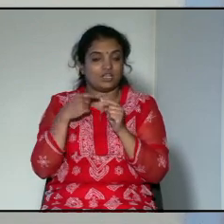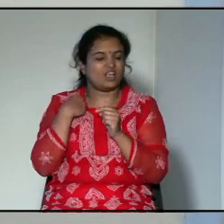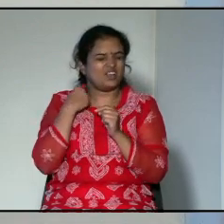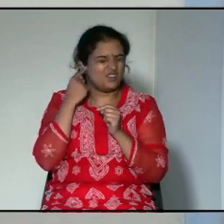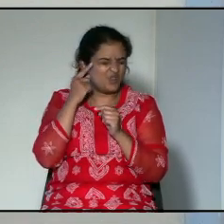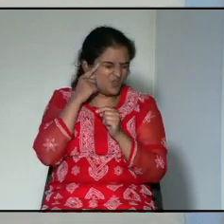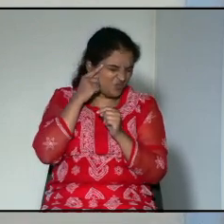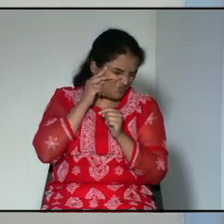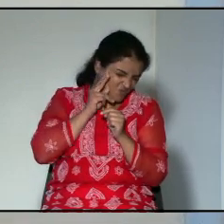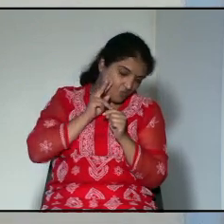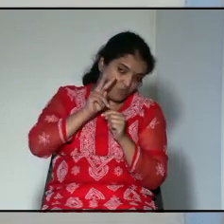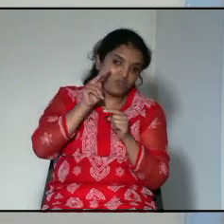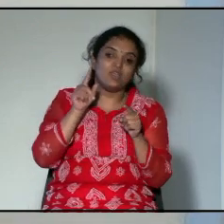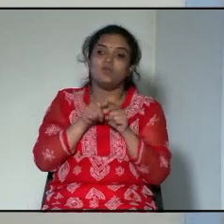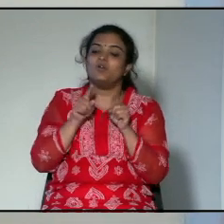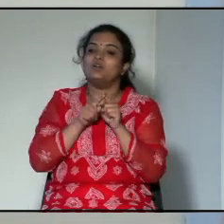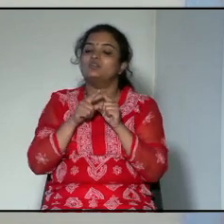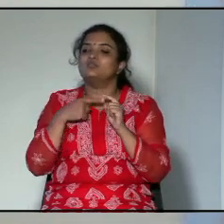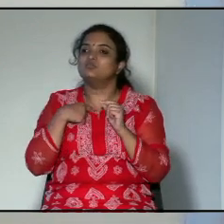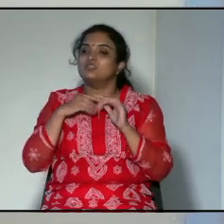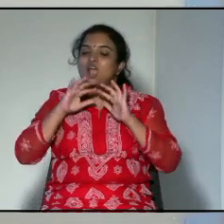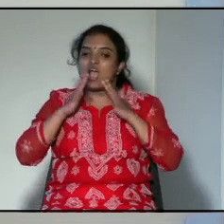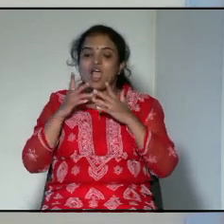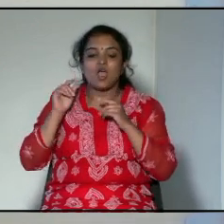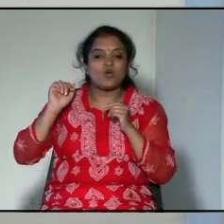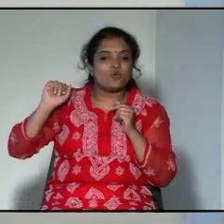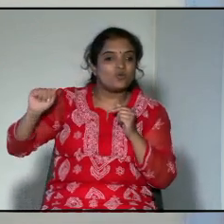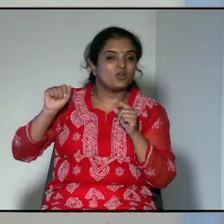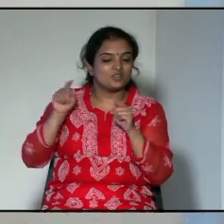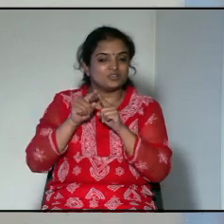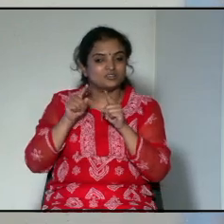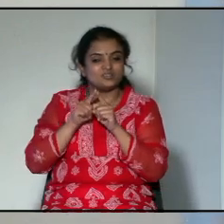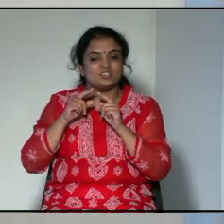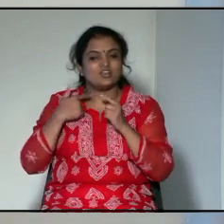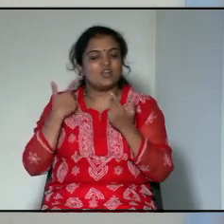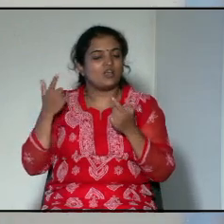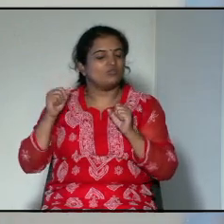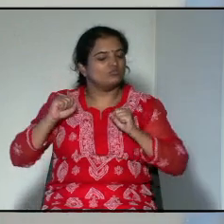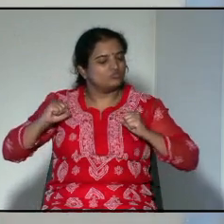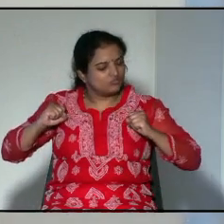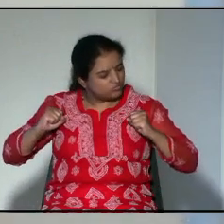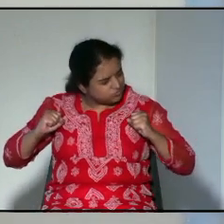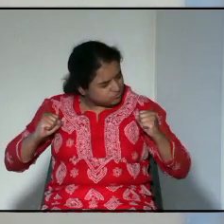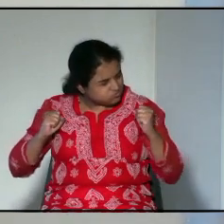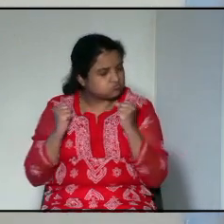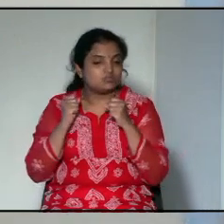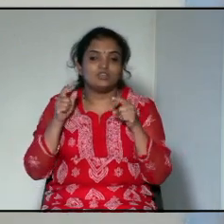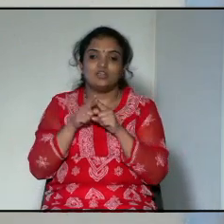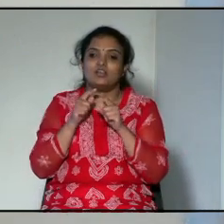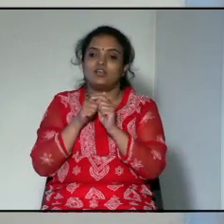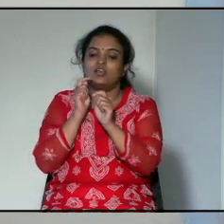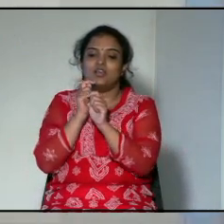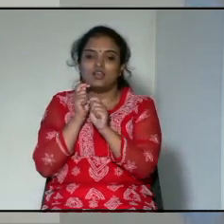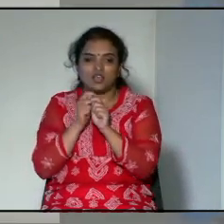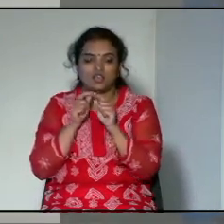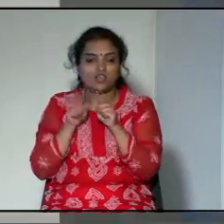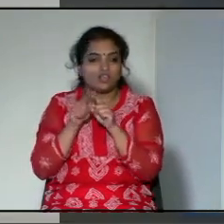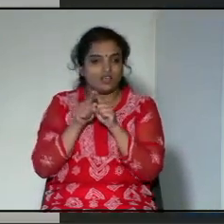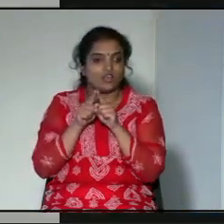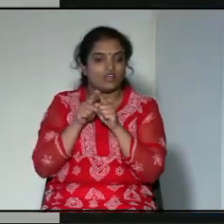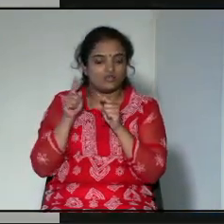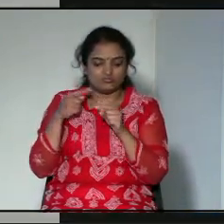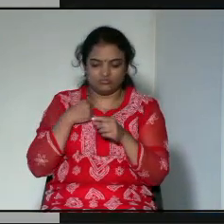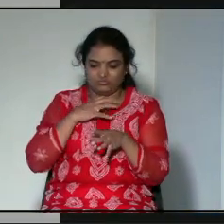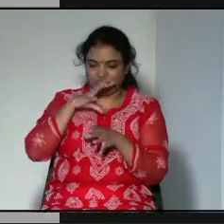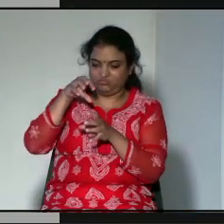belief system of these metal craftsmen, the frugality and hardship of their existence, and their complete